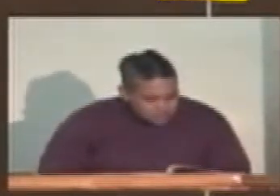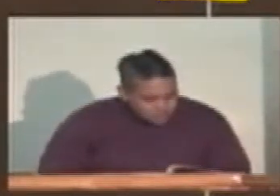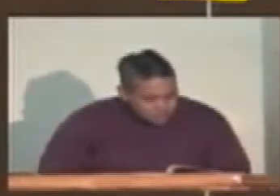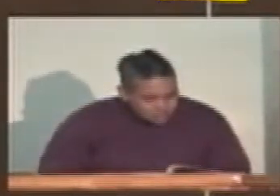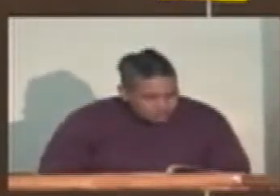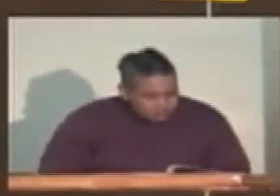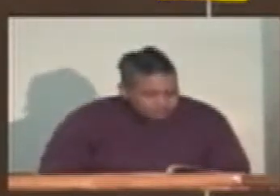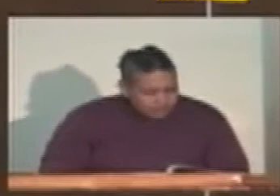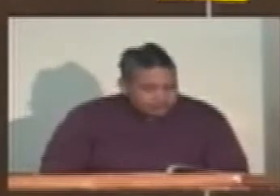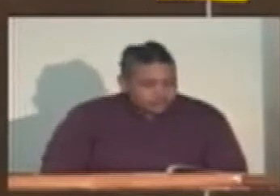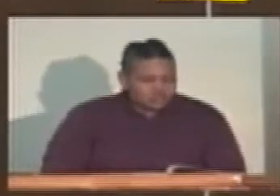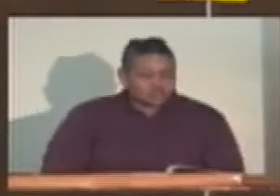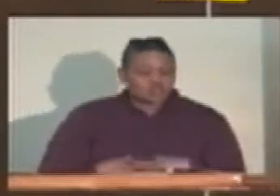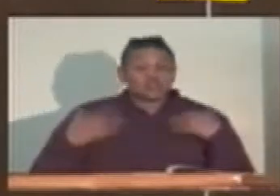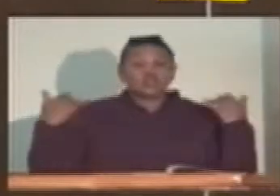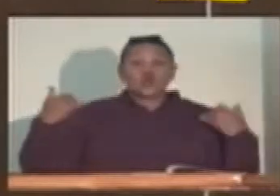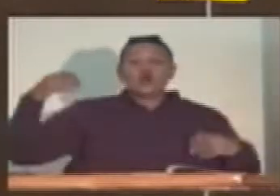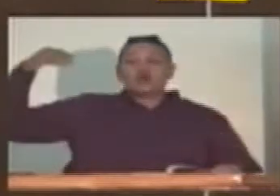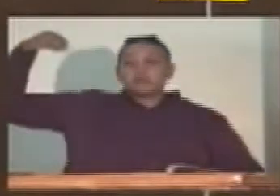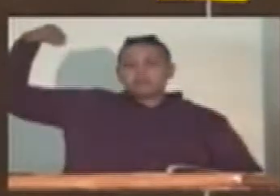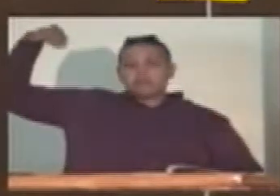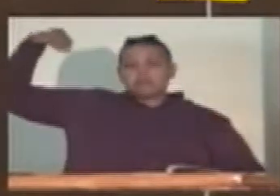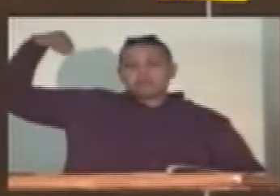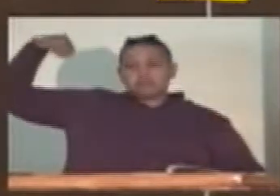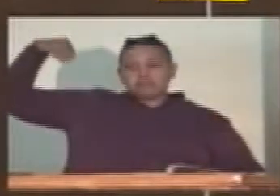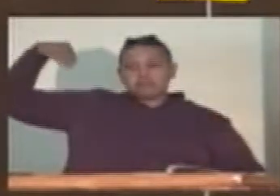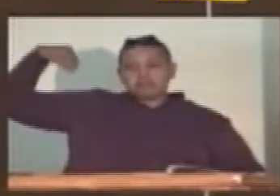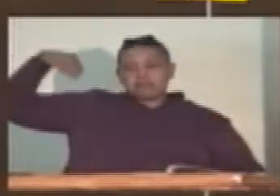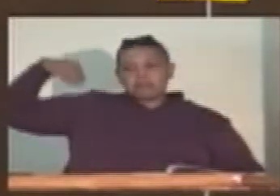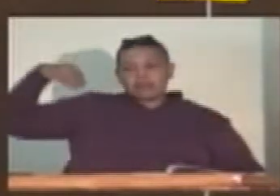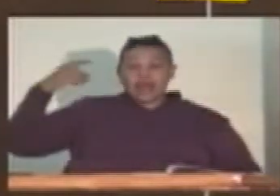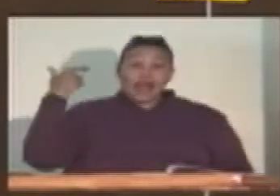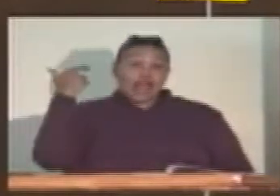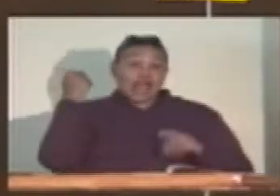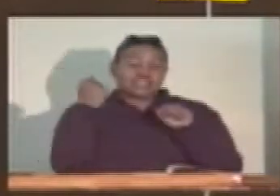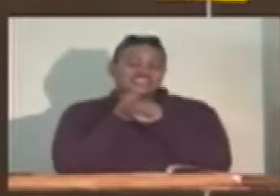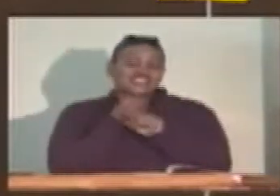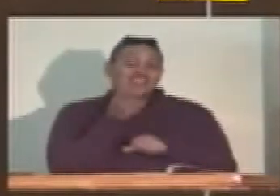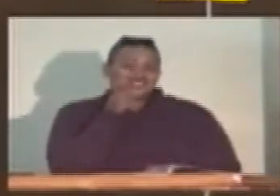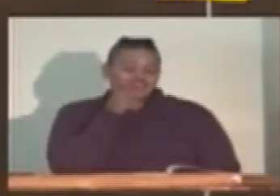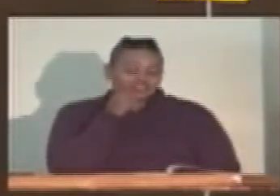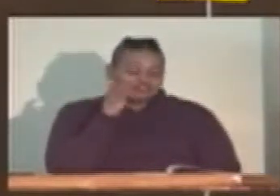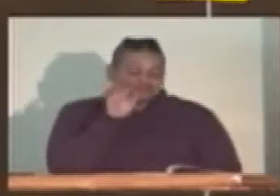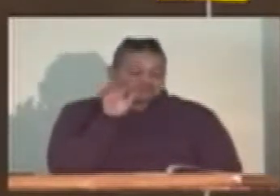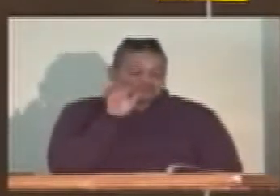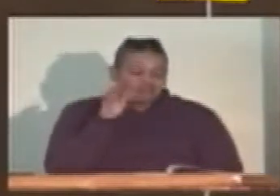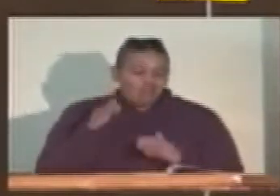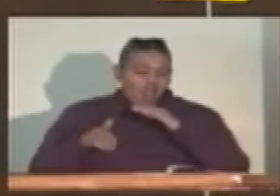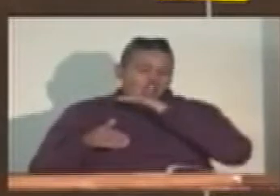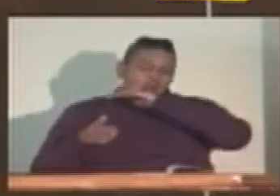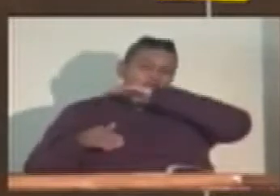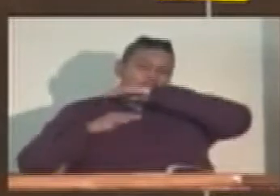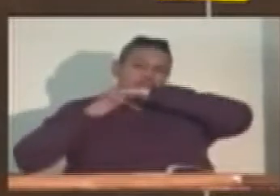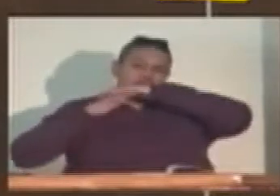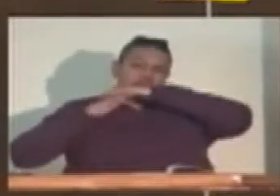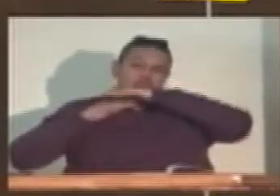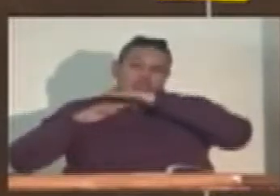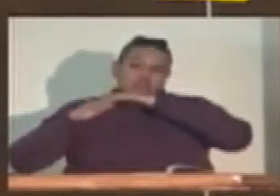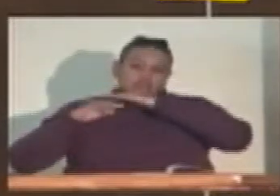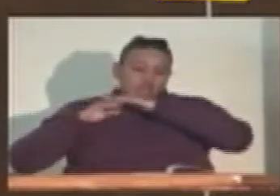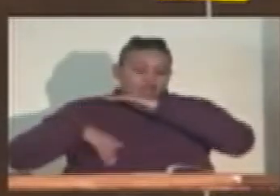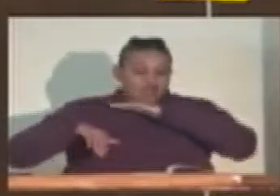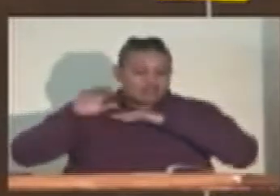but is now declining again, and last year was just under 50 million.